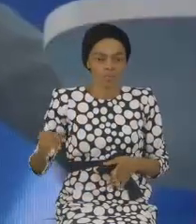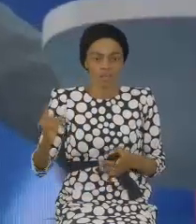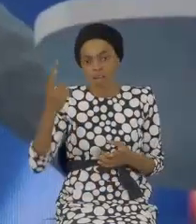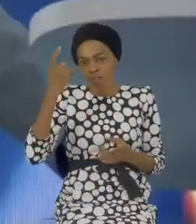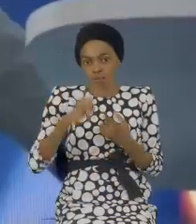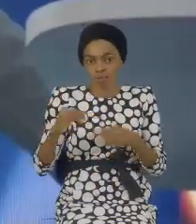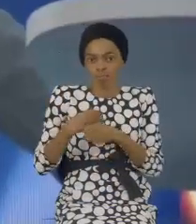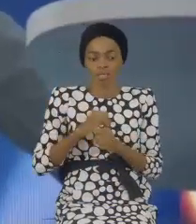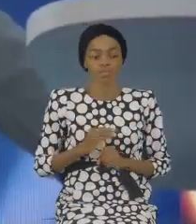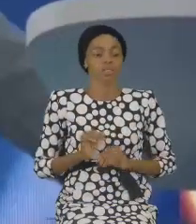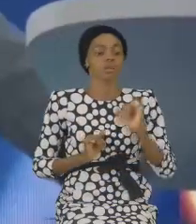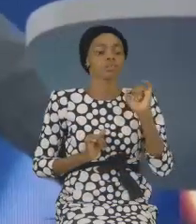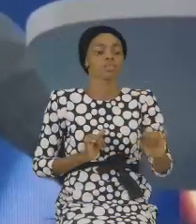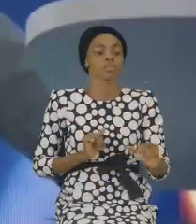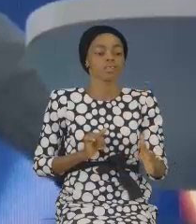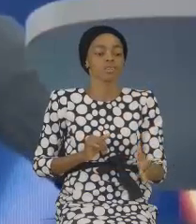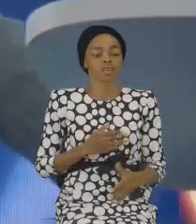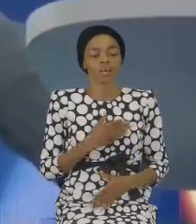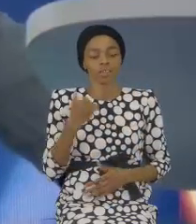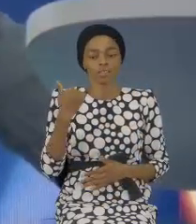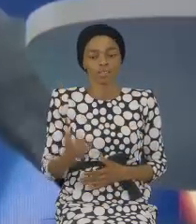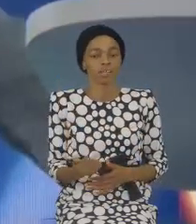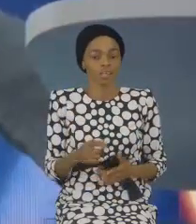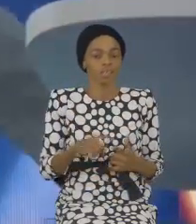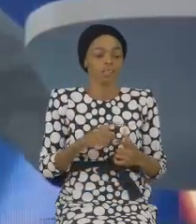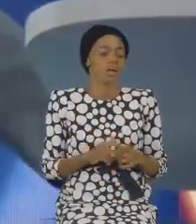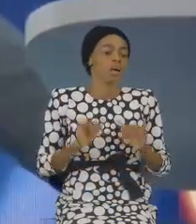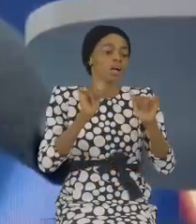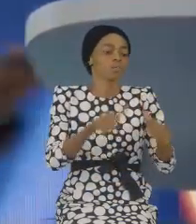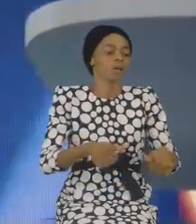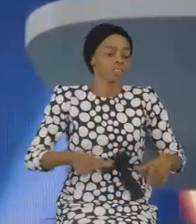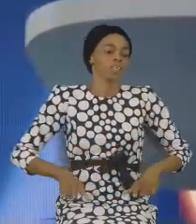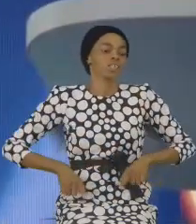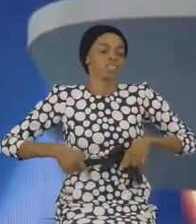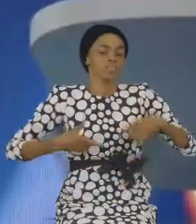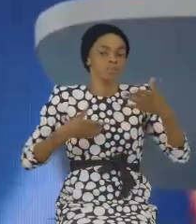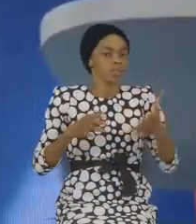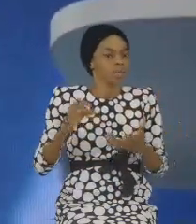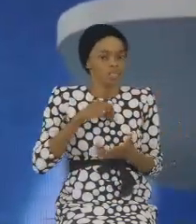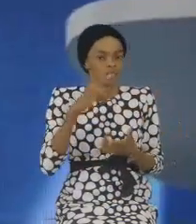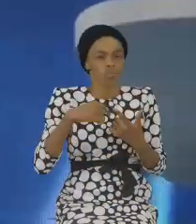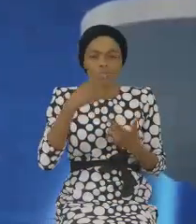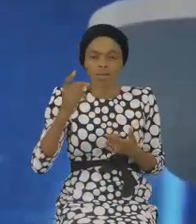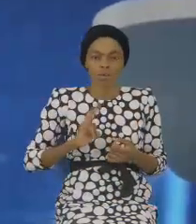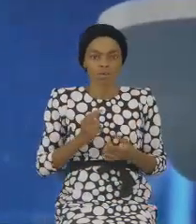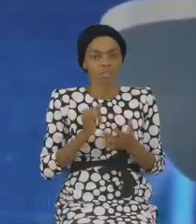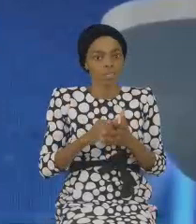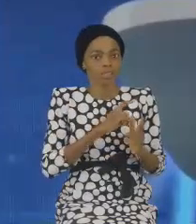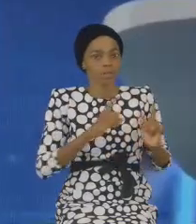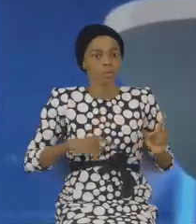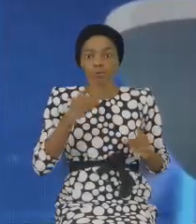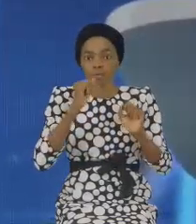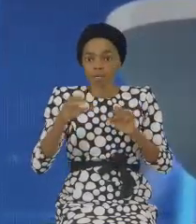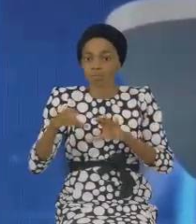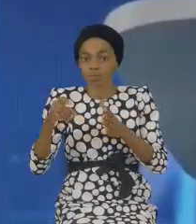settle down and to dwell there and to abide there. It's to tell us the Lord who can do this